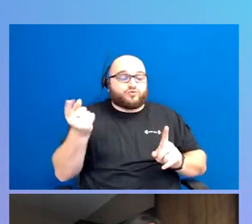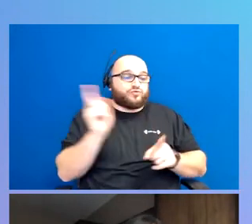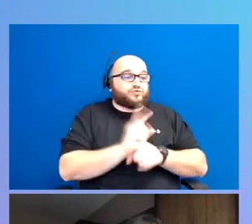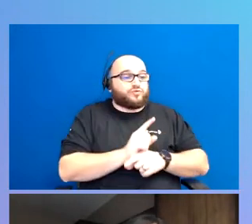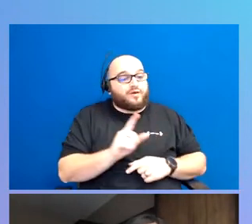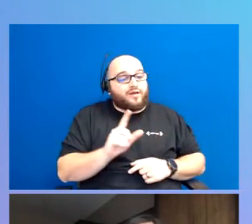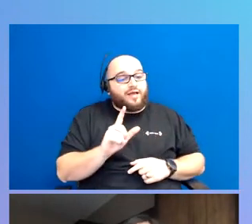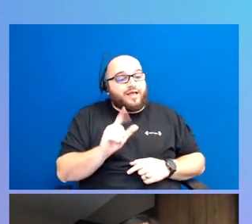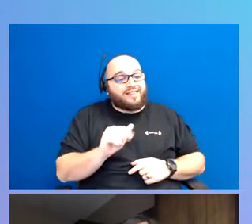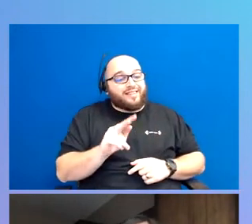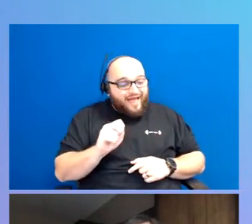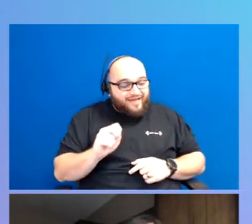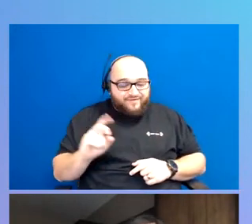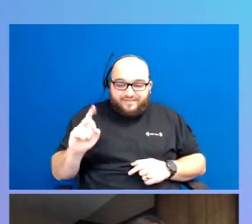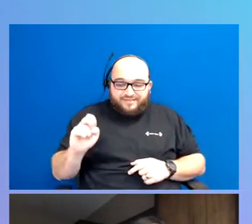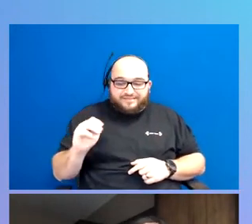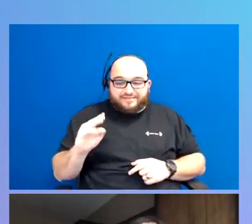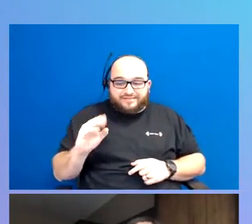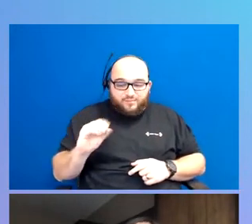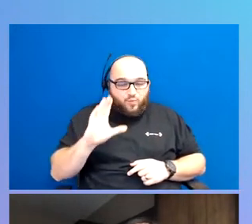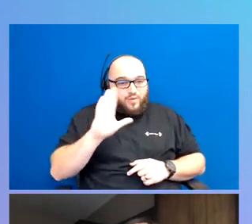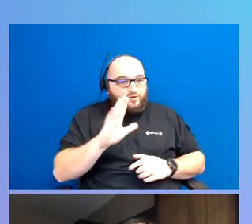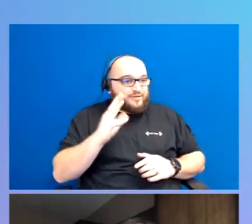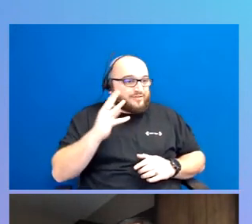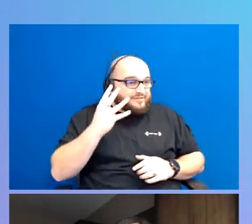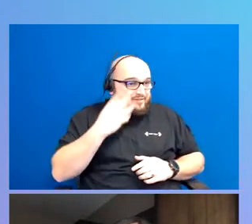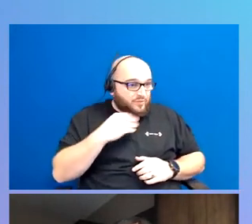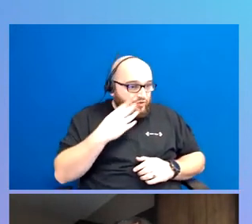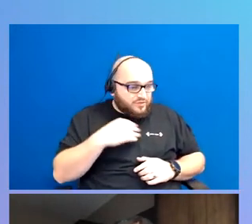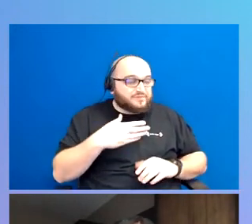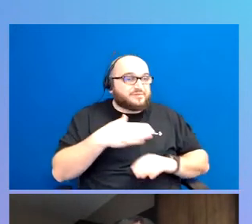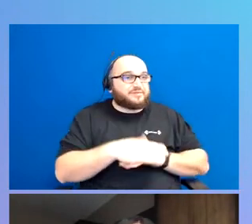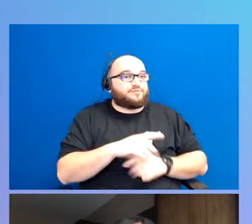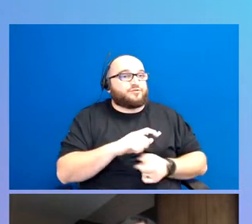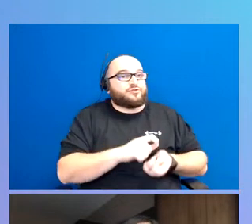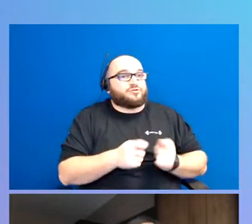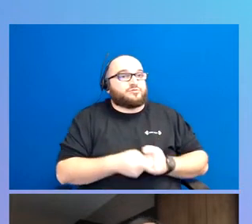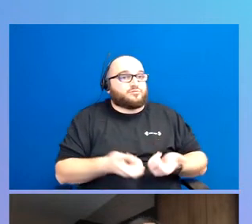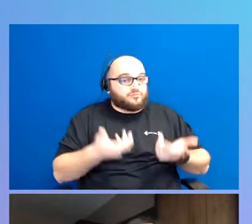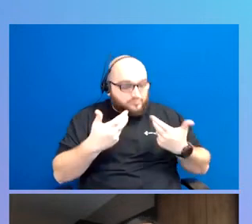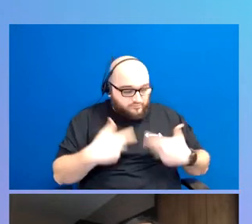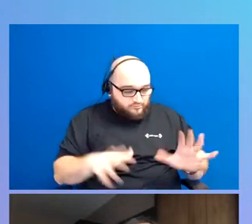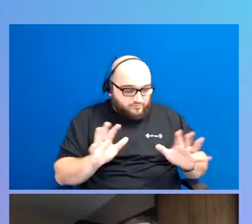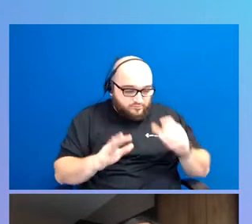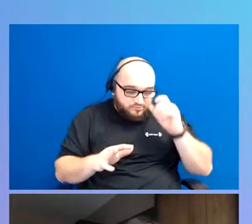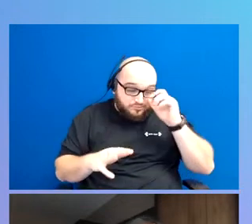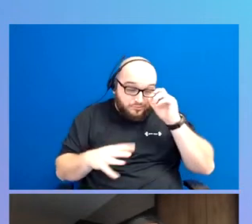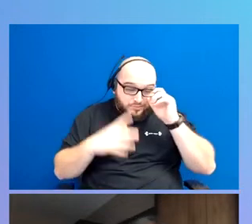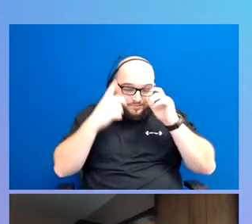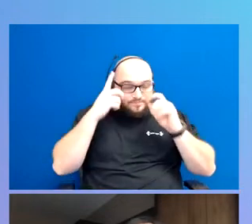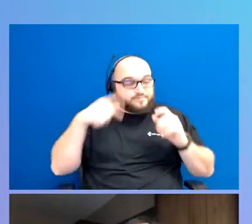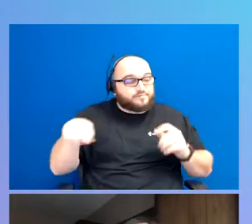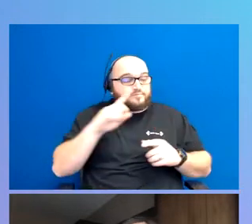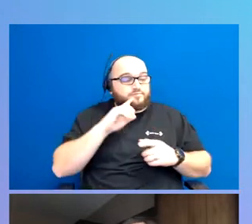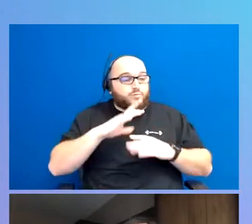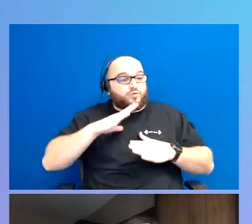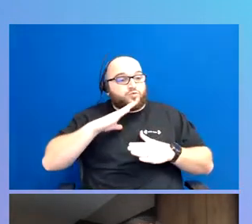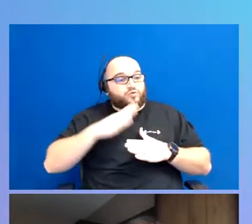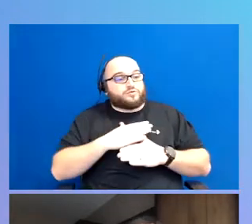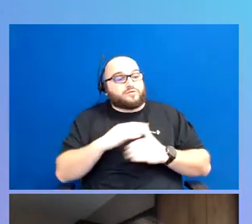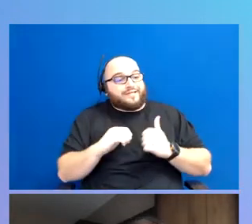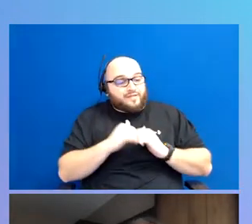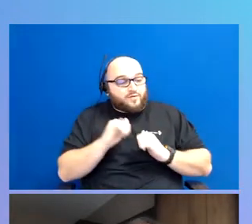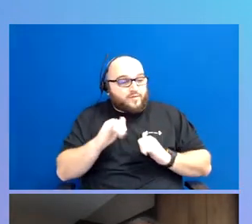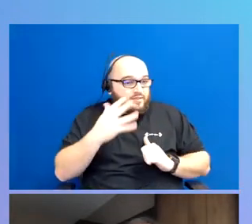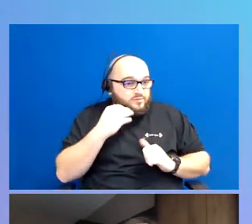their experience with your product or service after changes have been made and for them to share how the experience